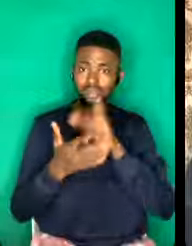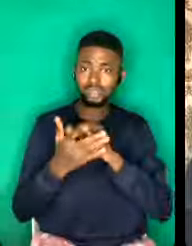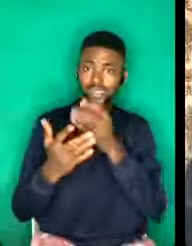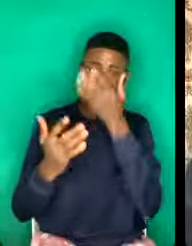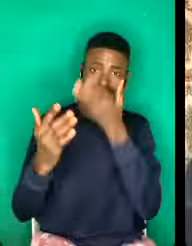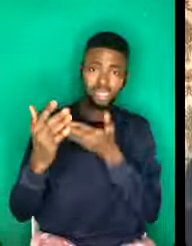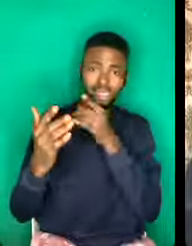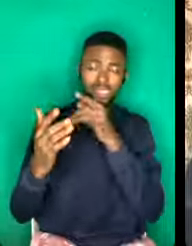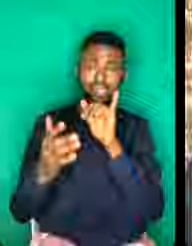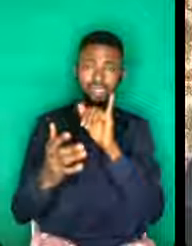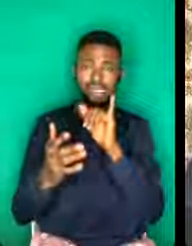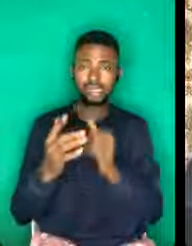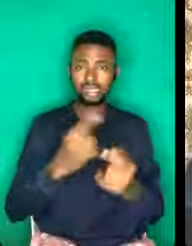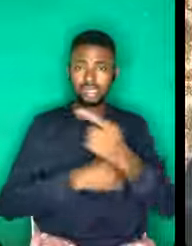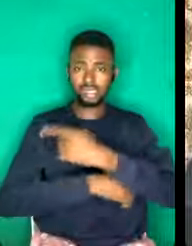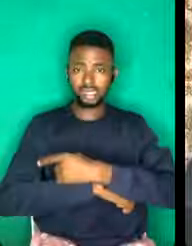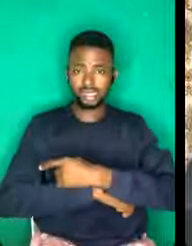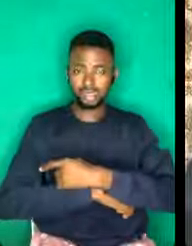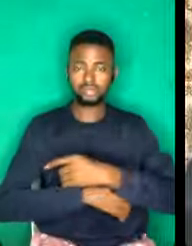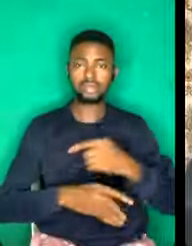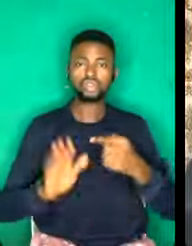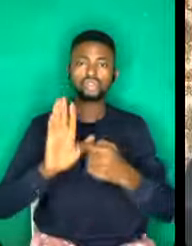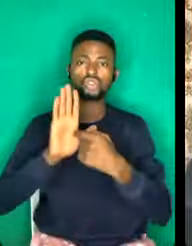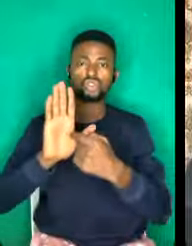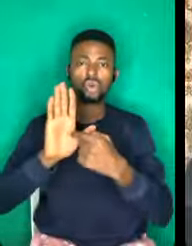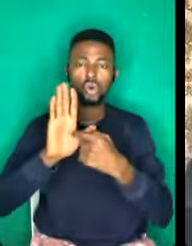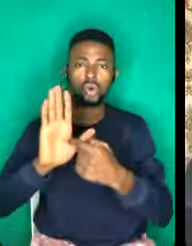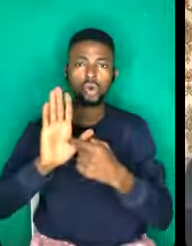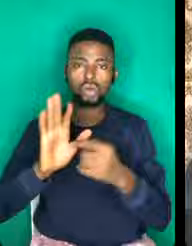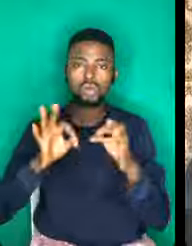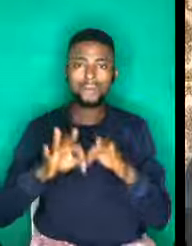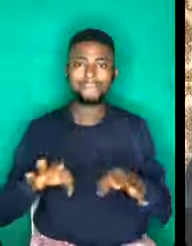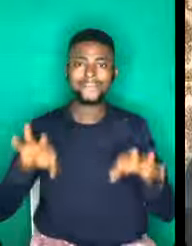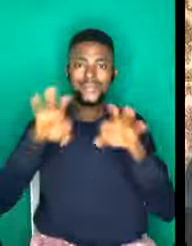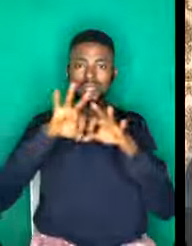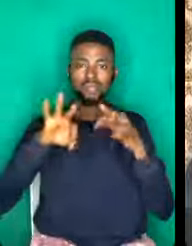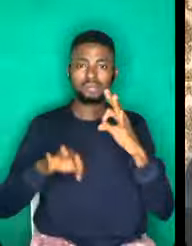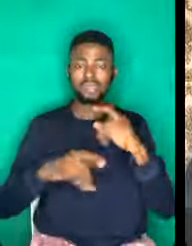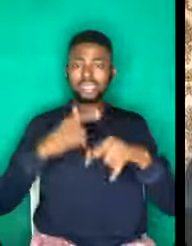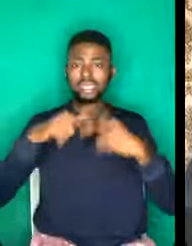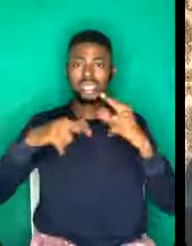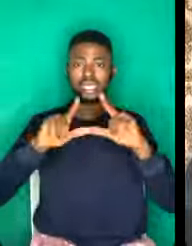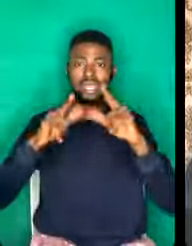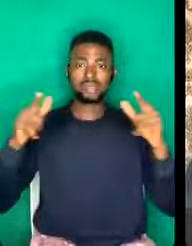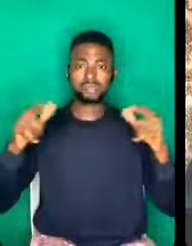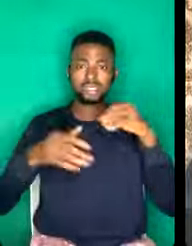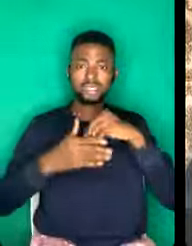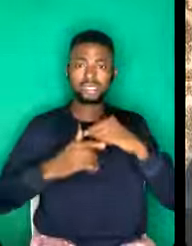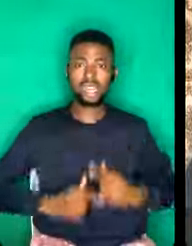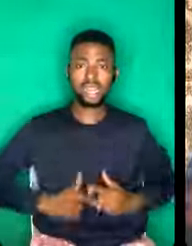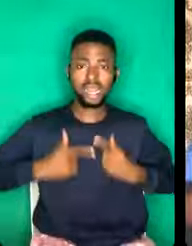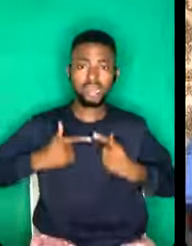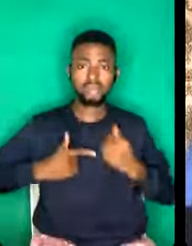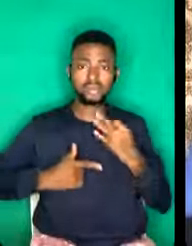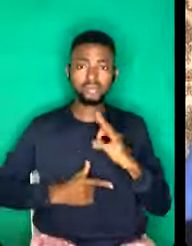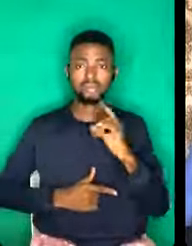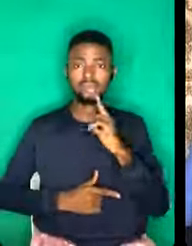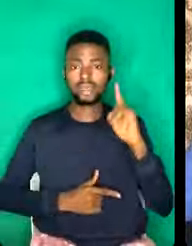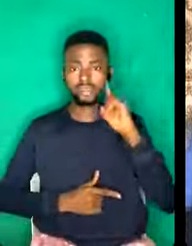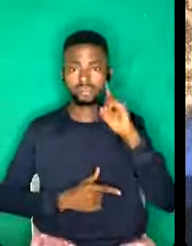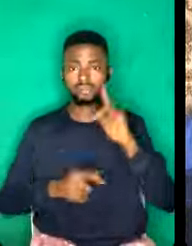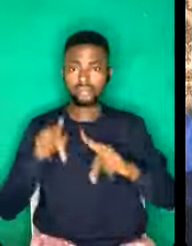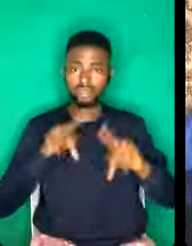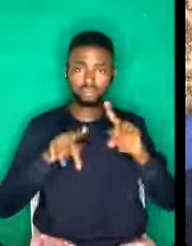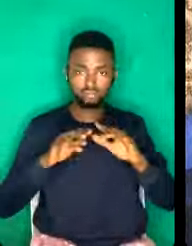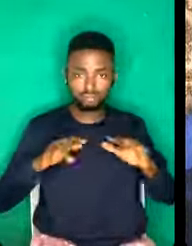the importance of sign languages in the lives of deaf individuals. The